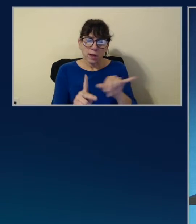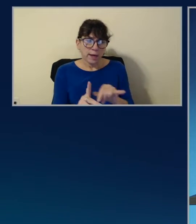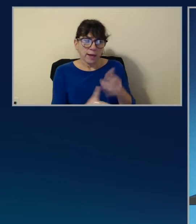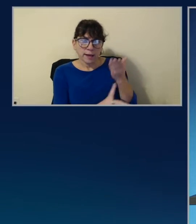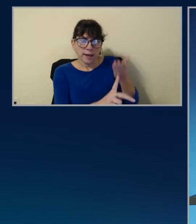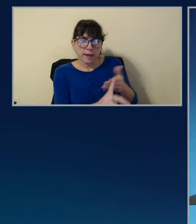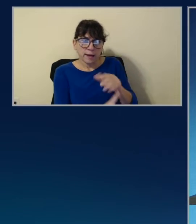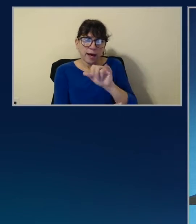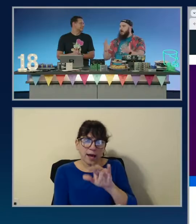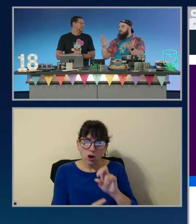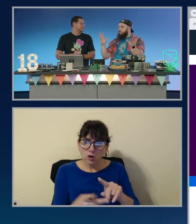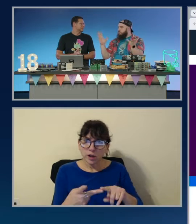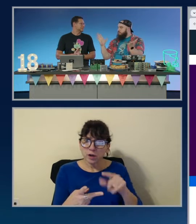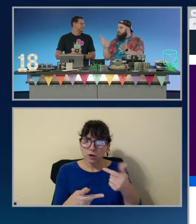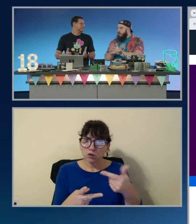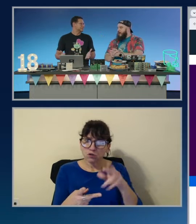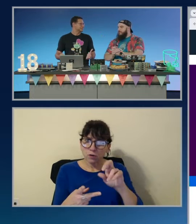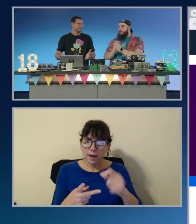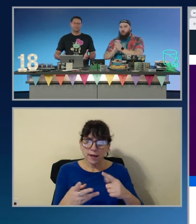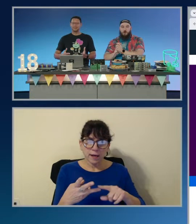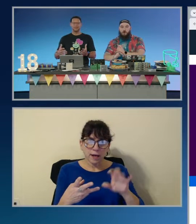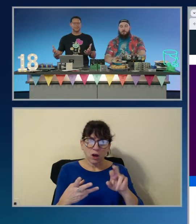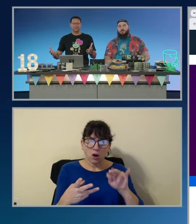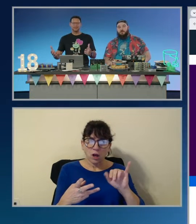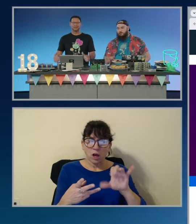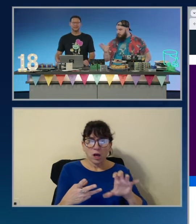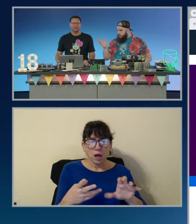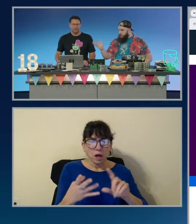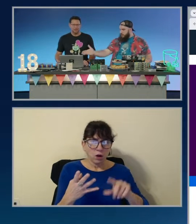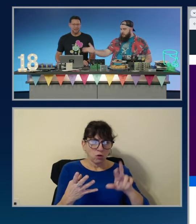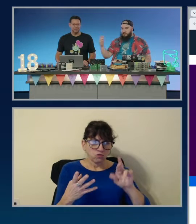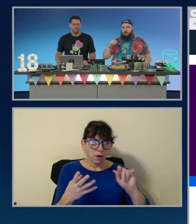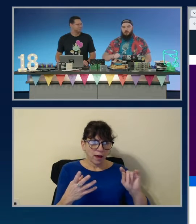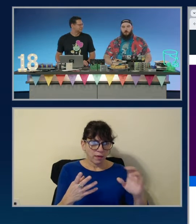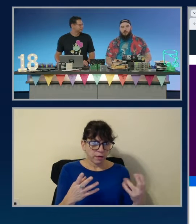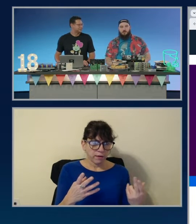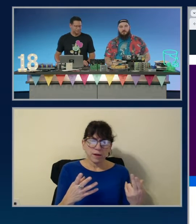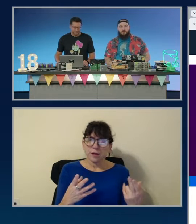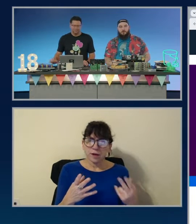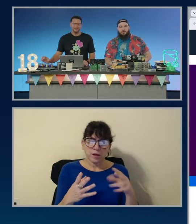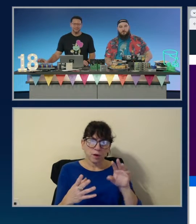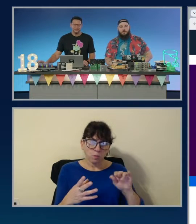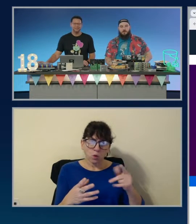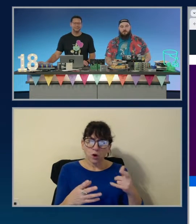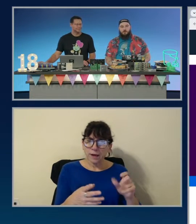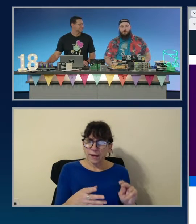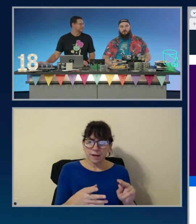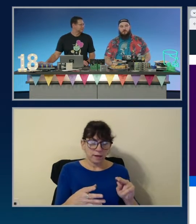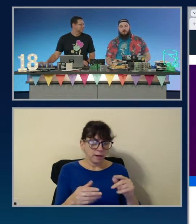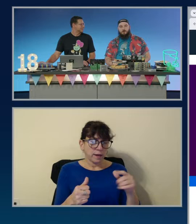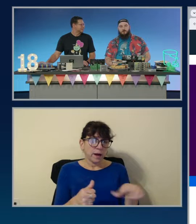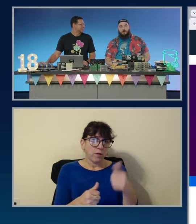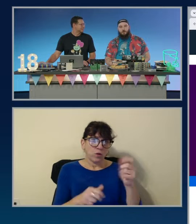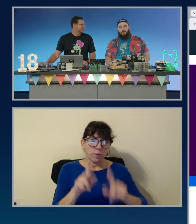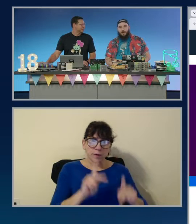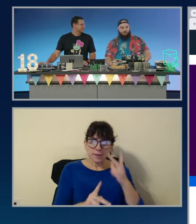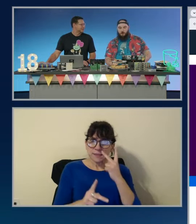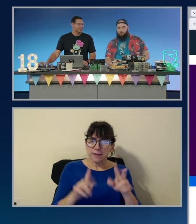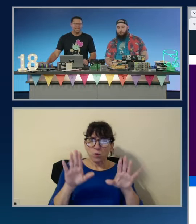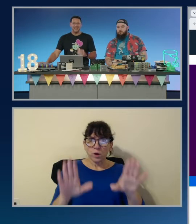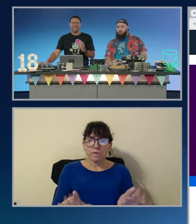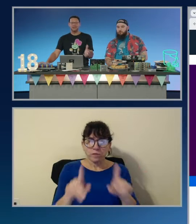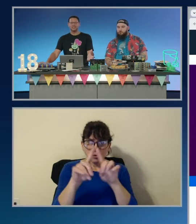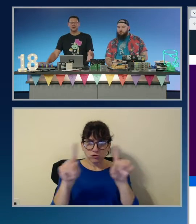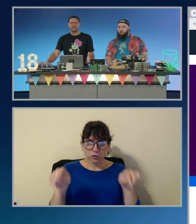Greg, Erica, Raf, Morgan, and a bunch of other folks. And you can see here in this wonderful screen, what do we have